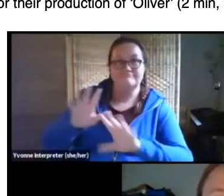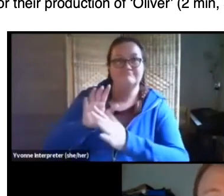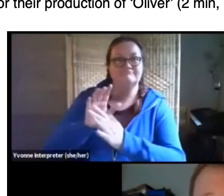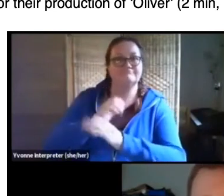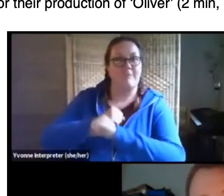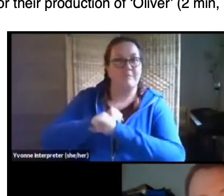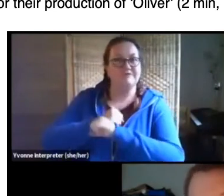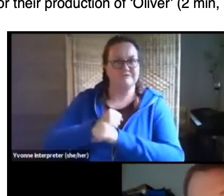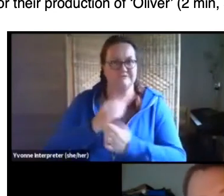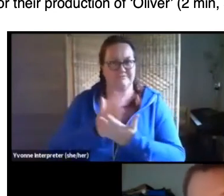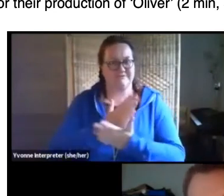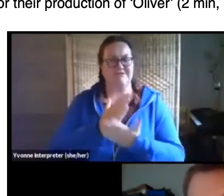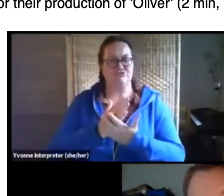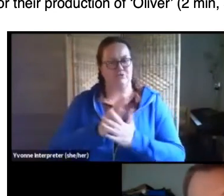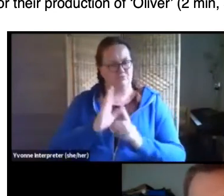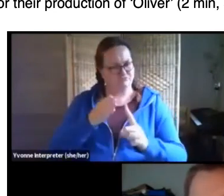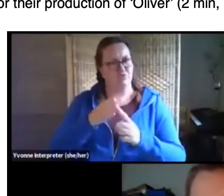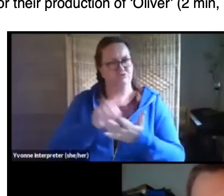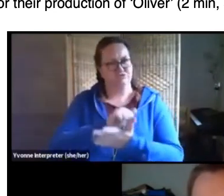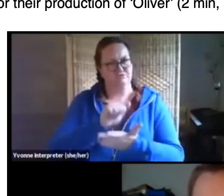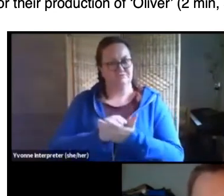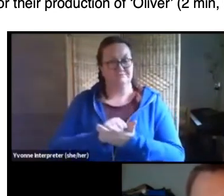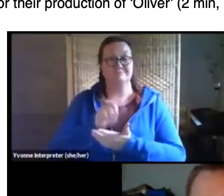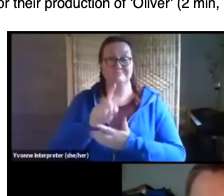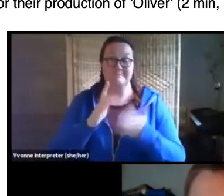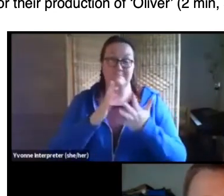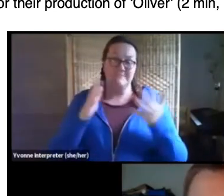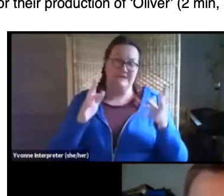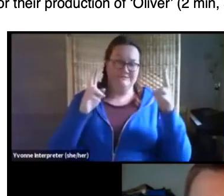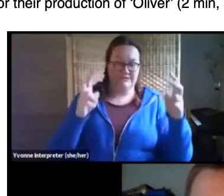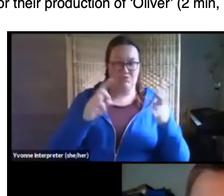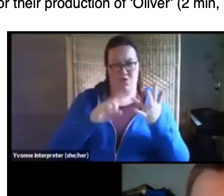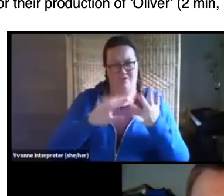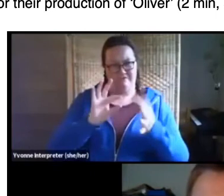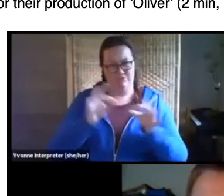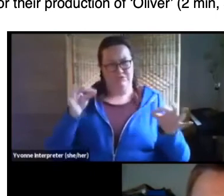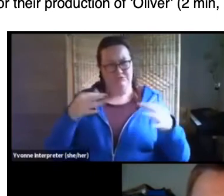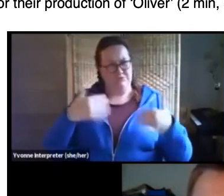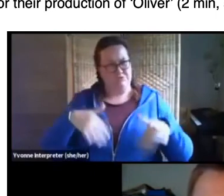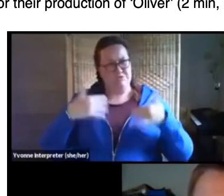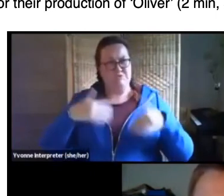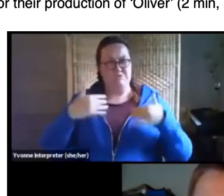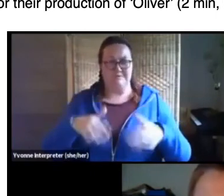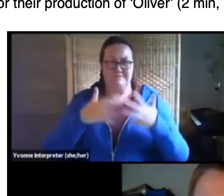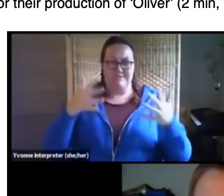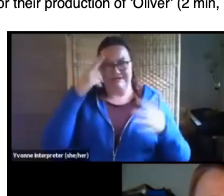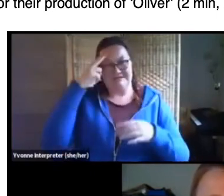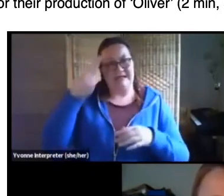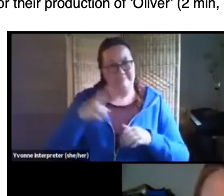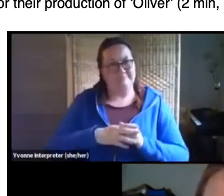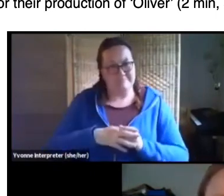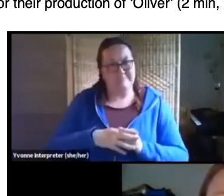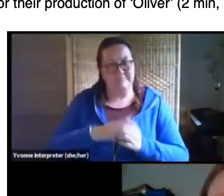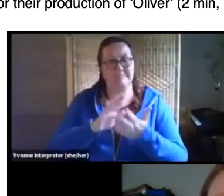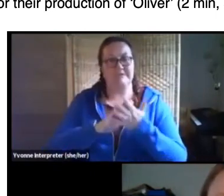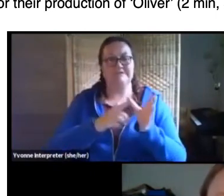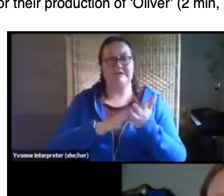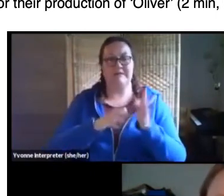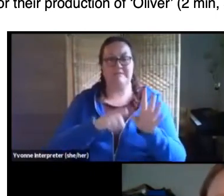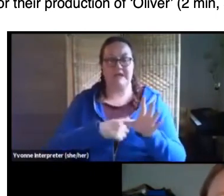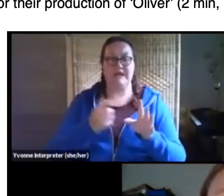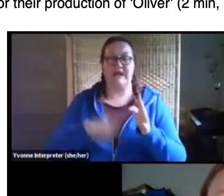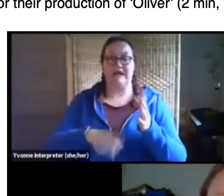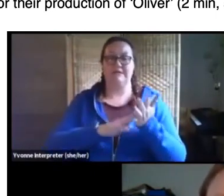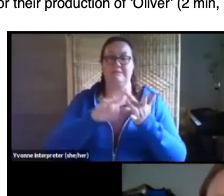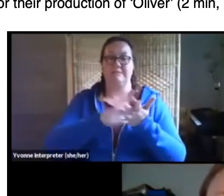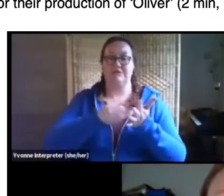So a big title is a gift because we want audiences to come to that. So Amy and Michelle from Ramps on the